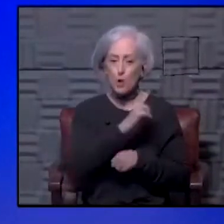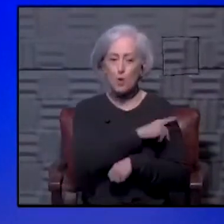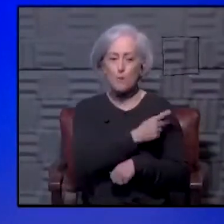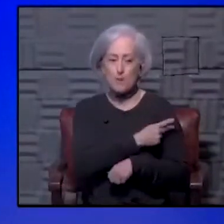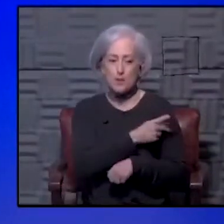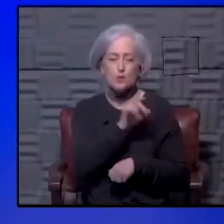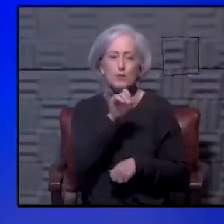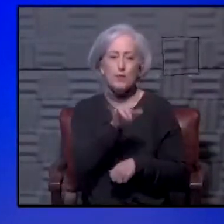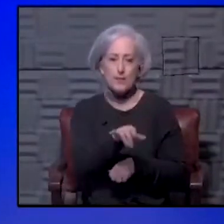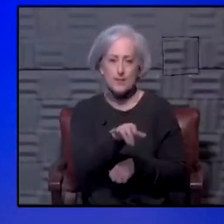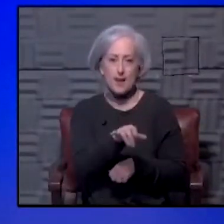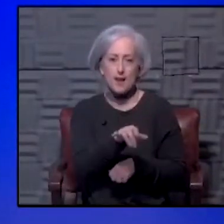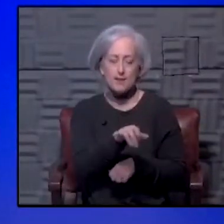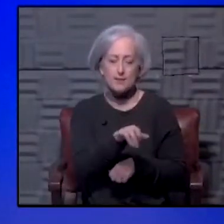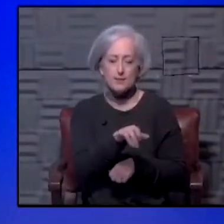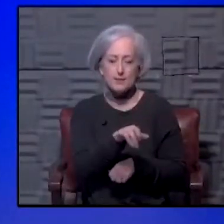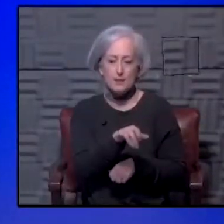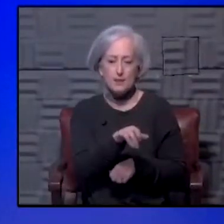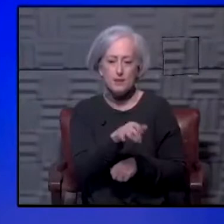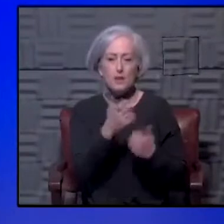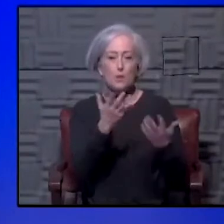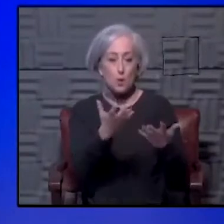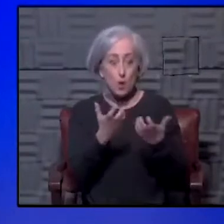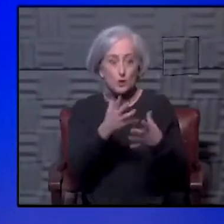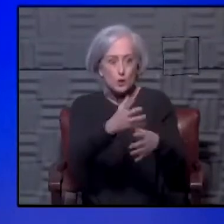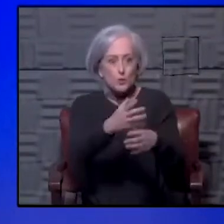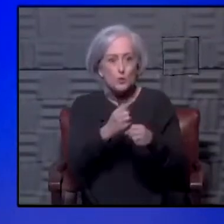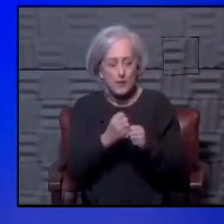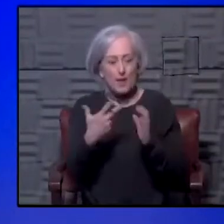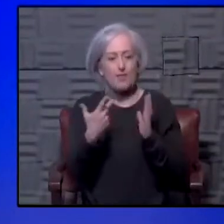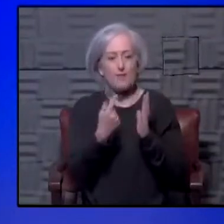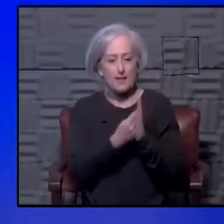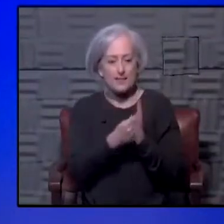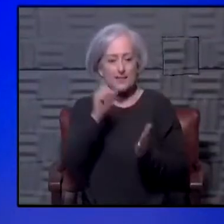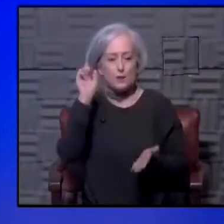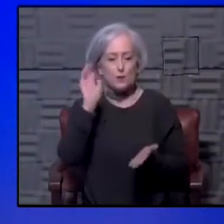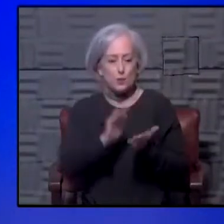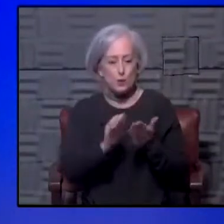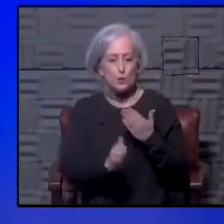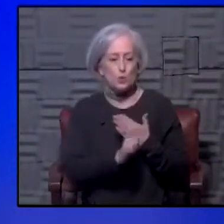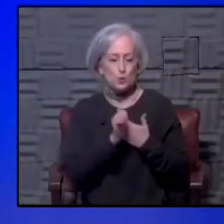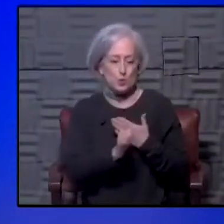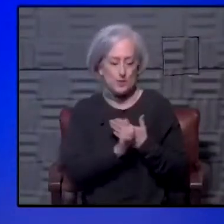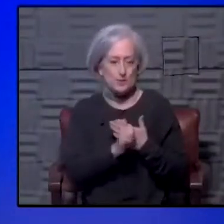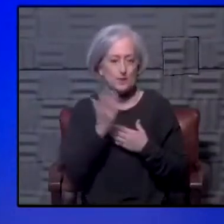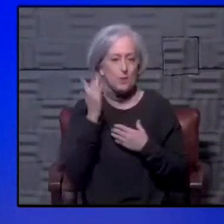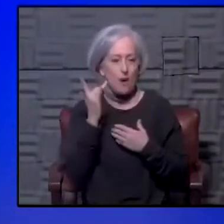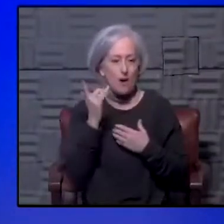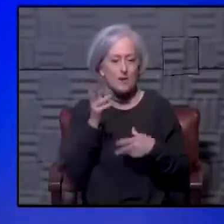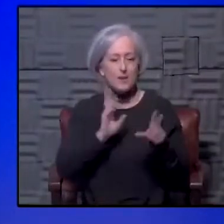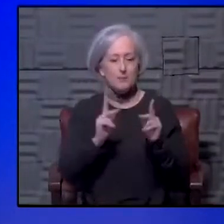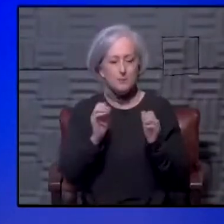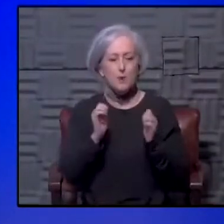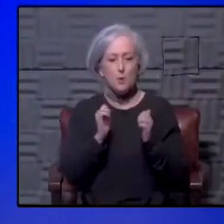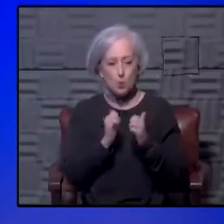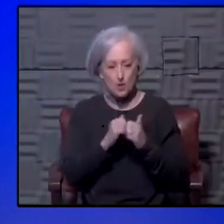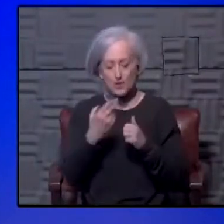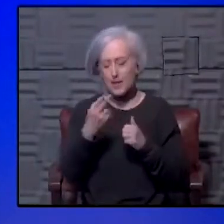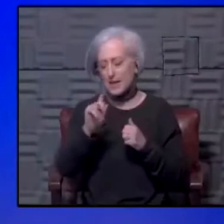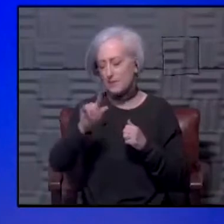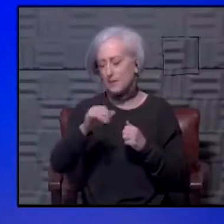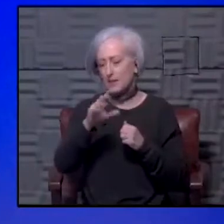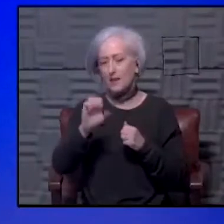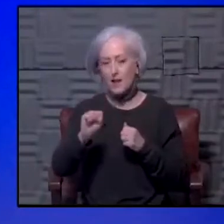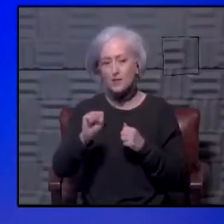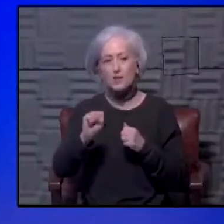that we would like for you to get it to reduce your risk, because we know that patients with hematologic malignancies and